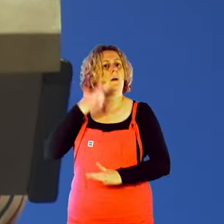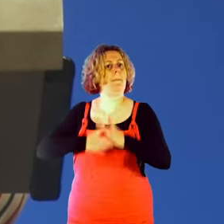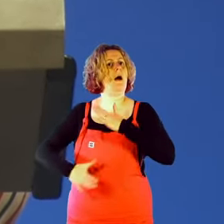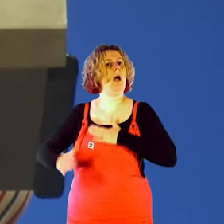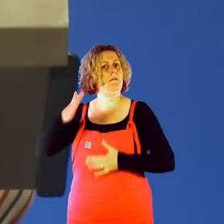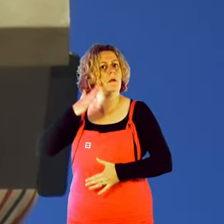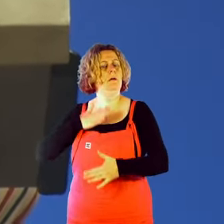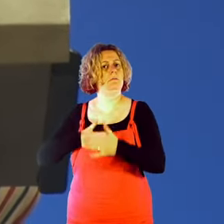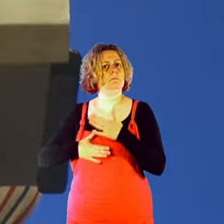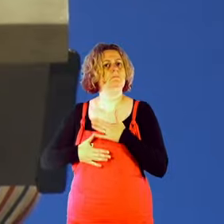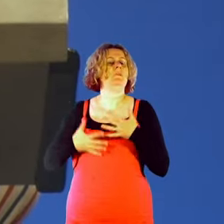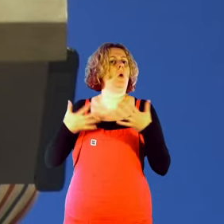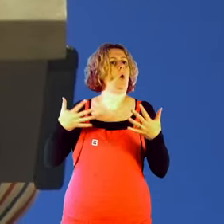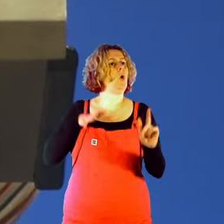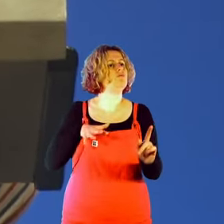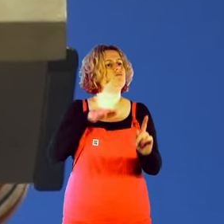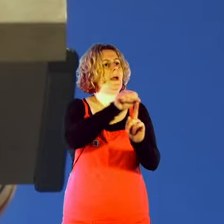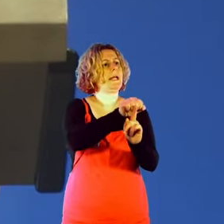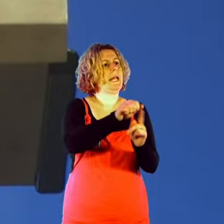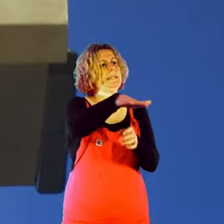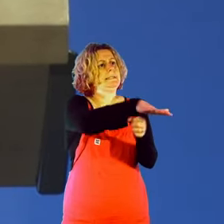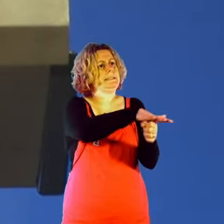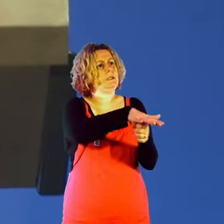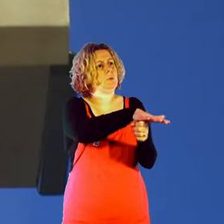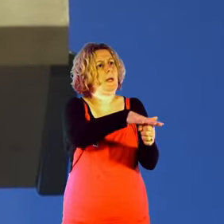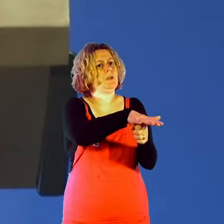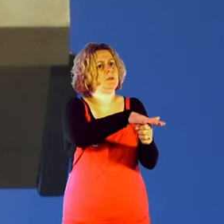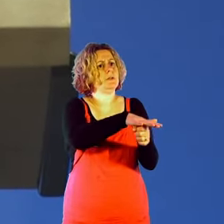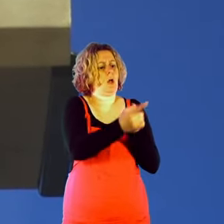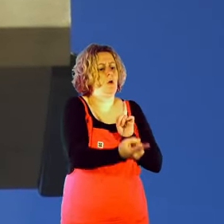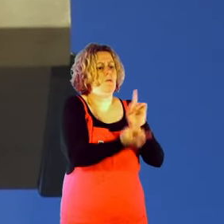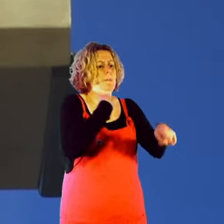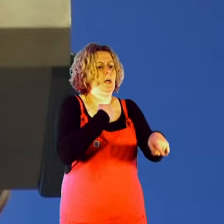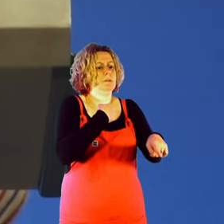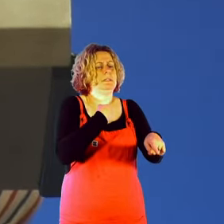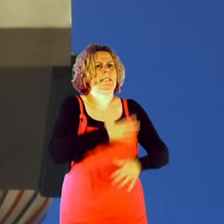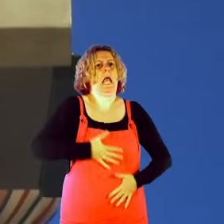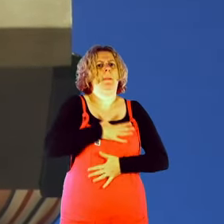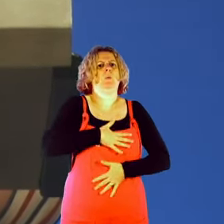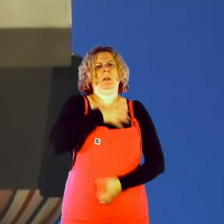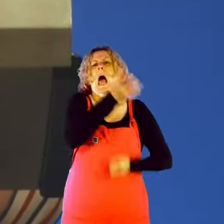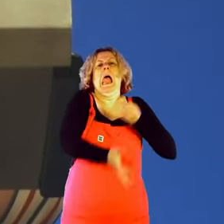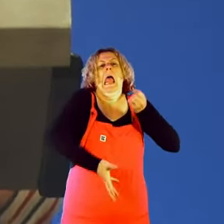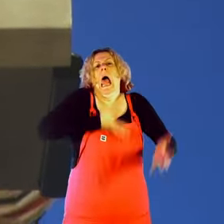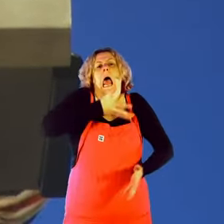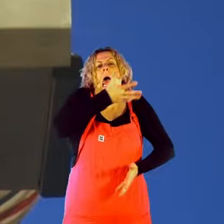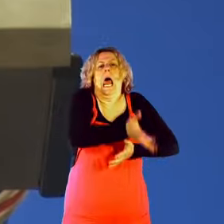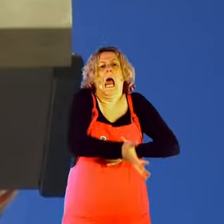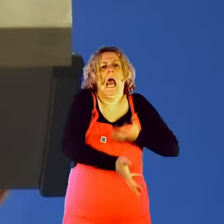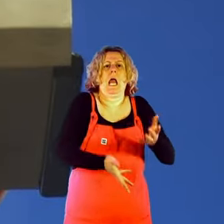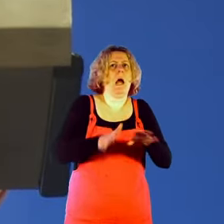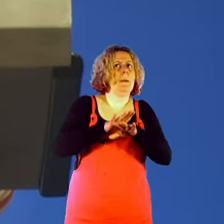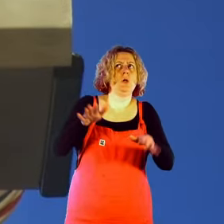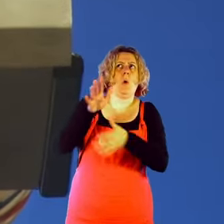ungodly way. The more you do this, I promise, the easier it will become.